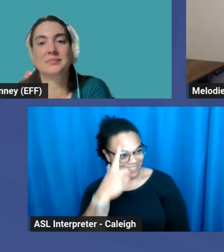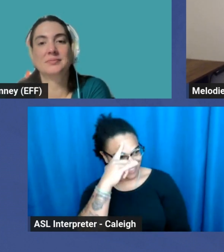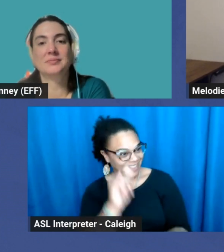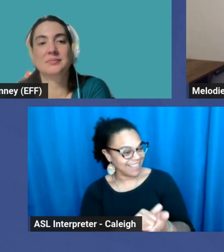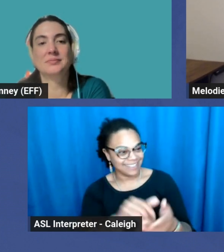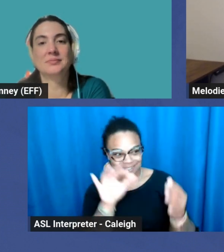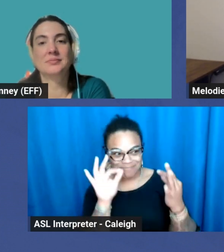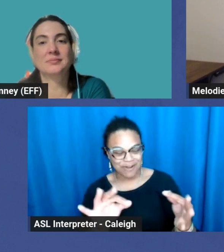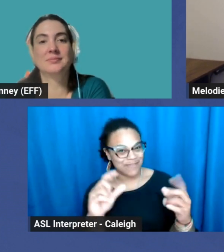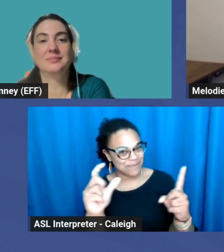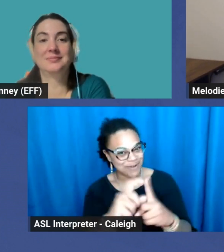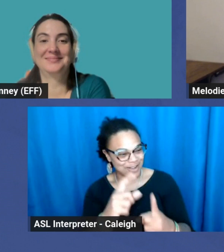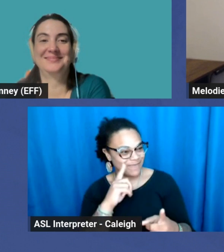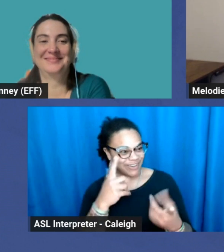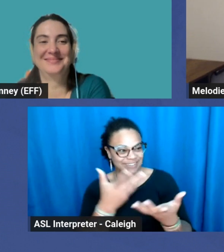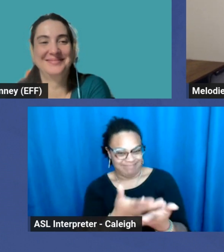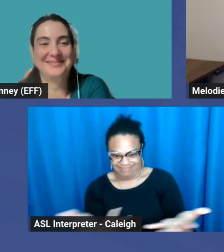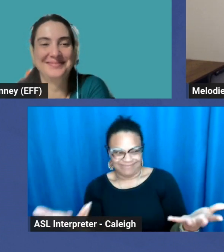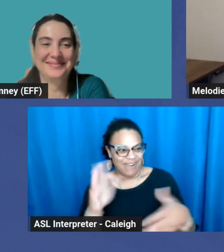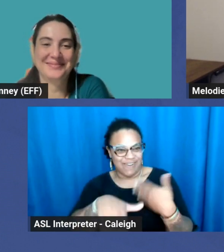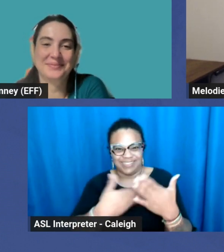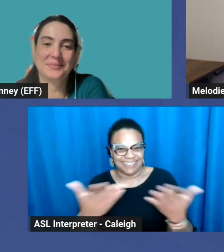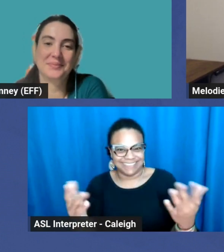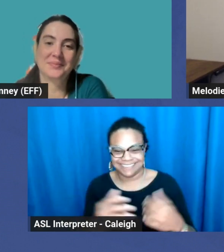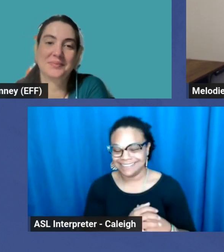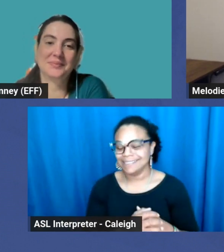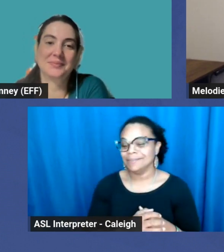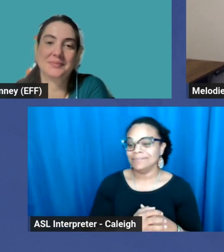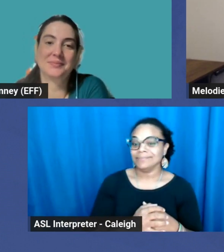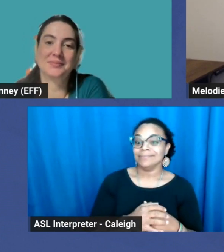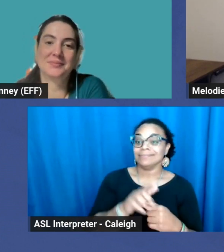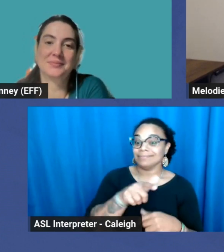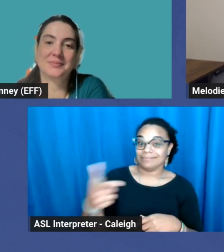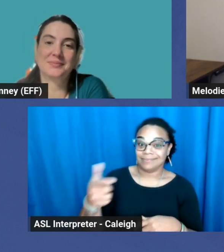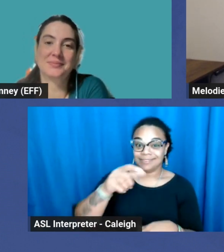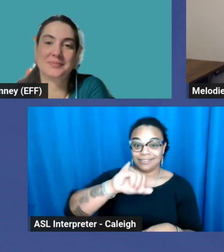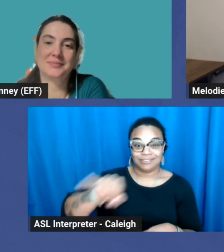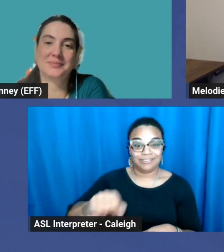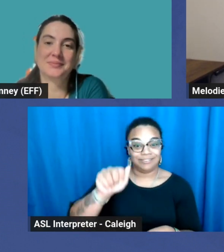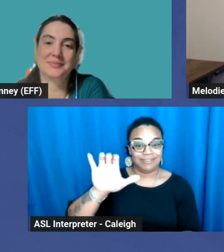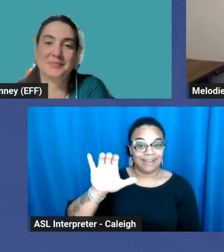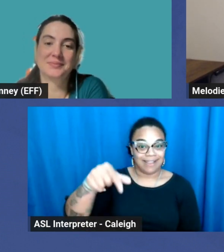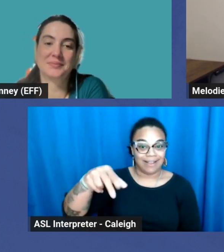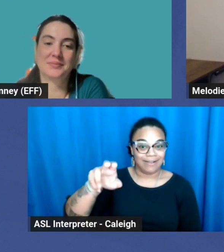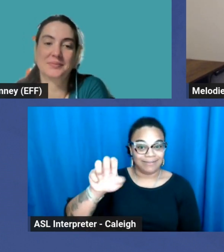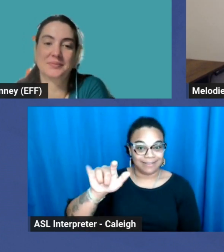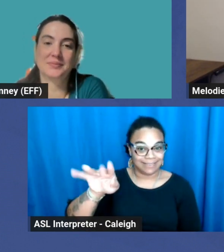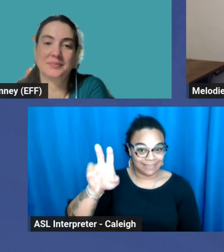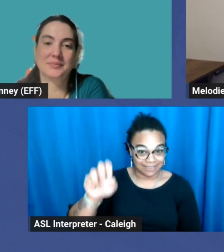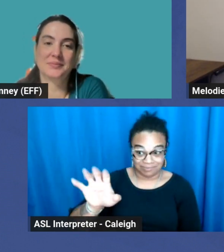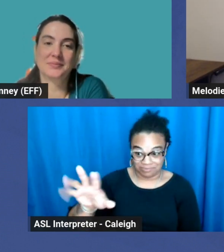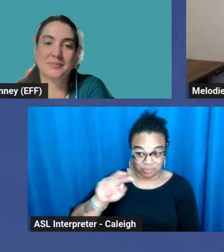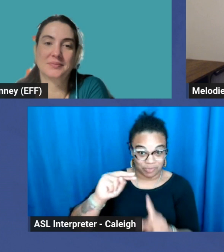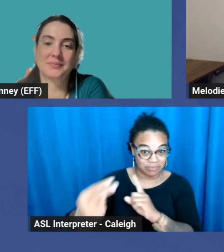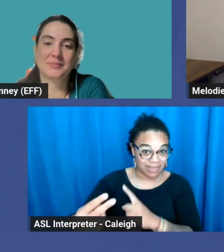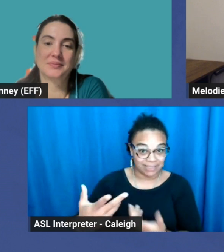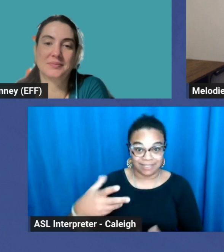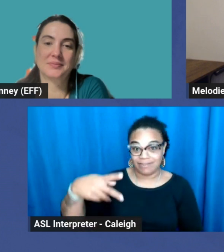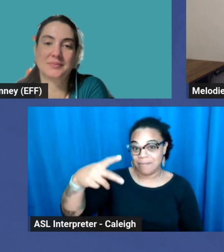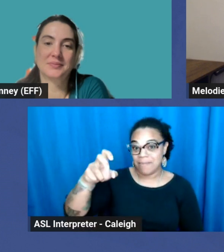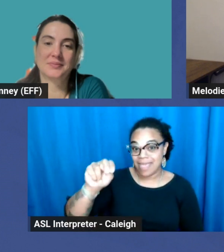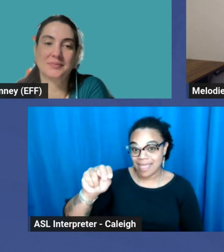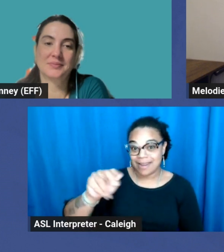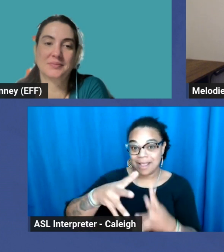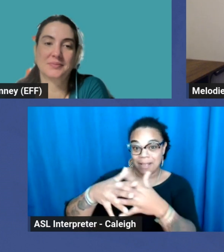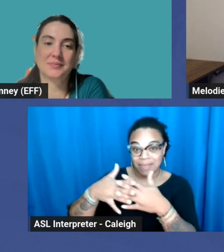word for it. So Jacqueline, tell us, from your perspective and PEN America's work, what